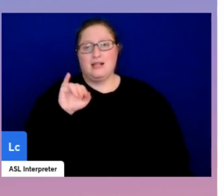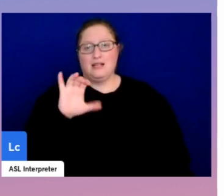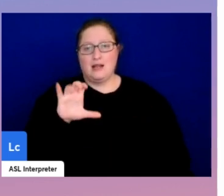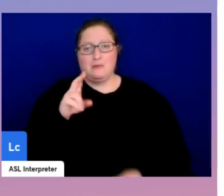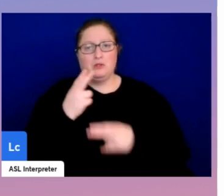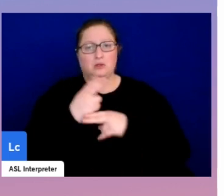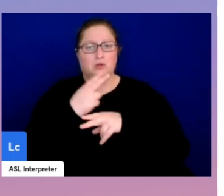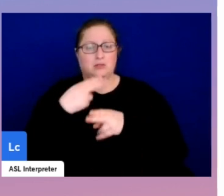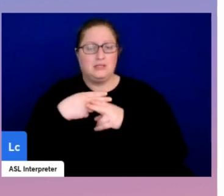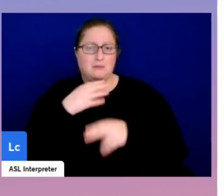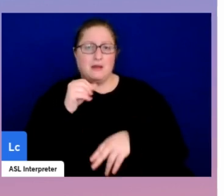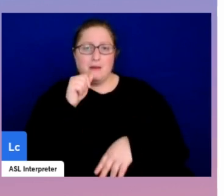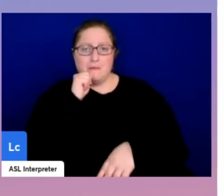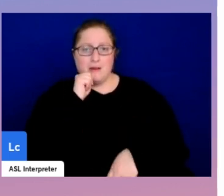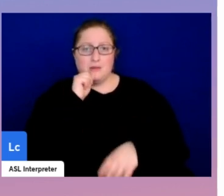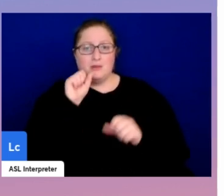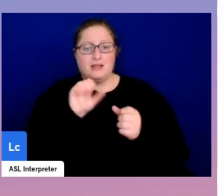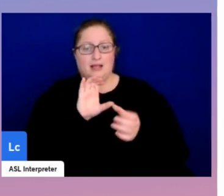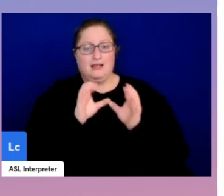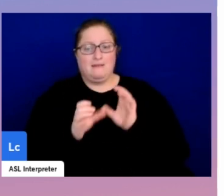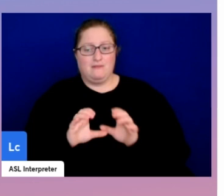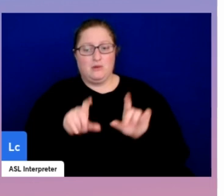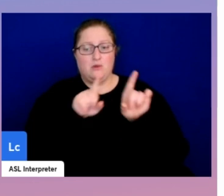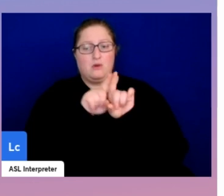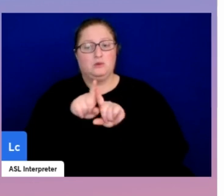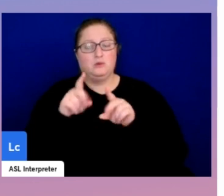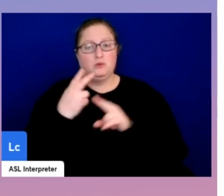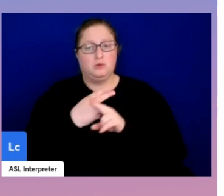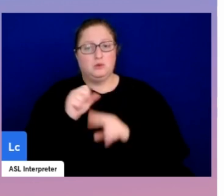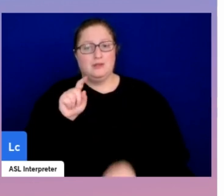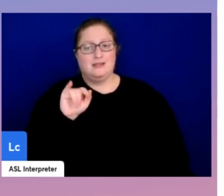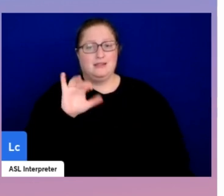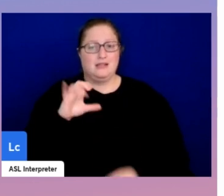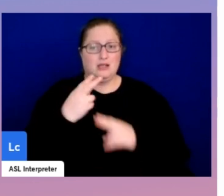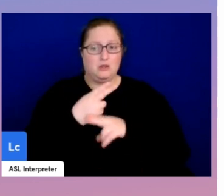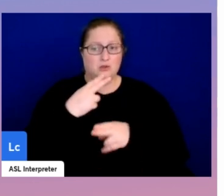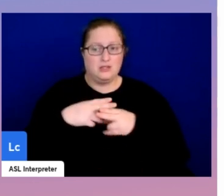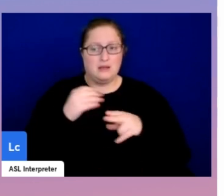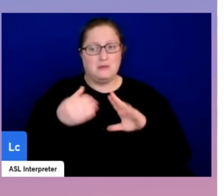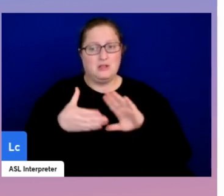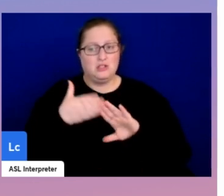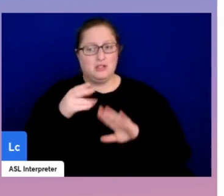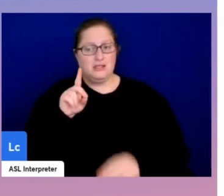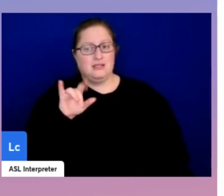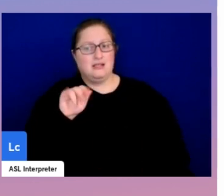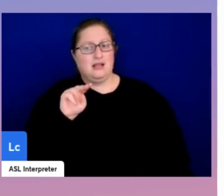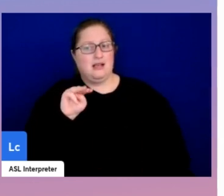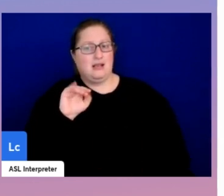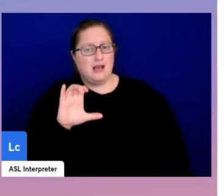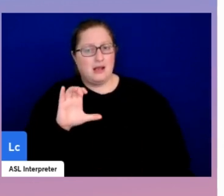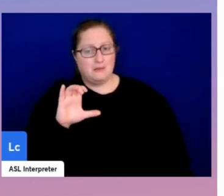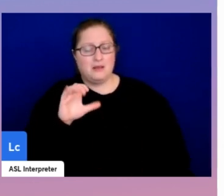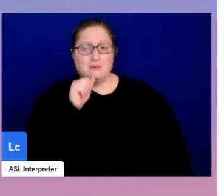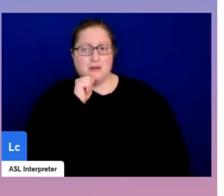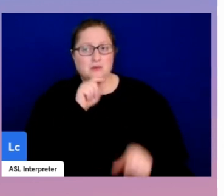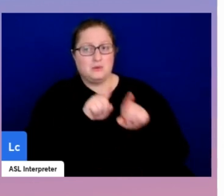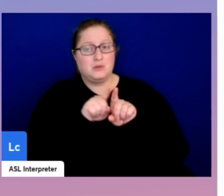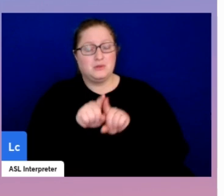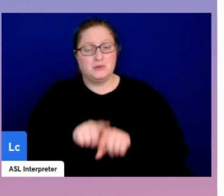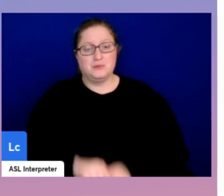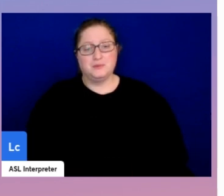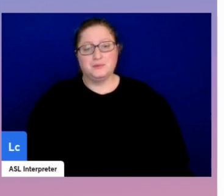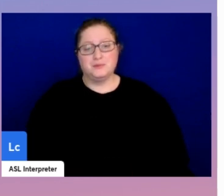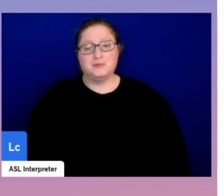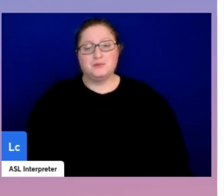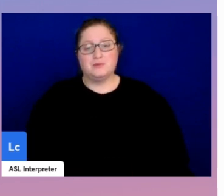password. This can also be configured as well, just to use a static username and generate a dynamic password as well. Regardless,